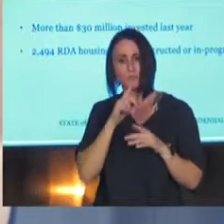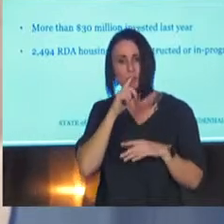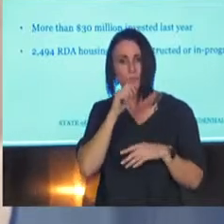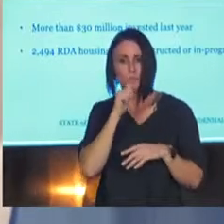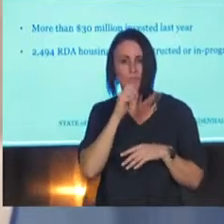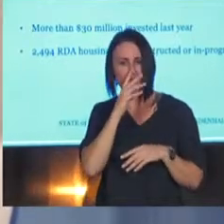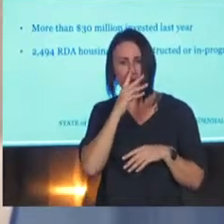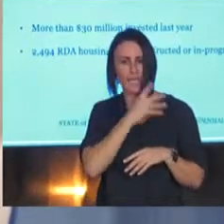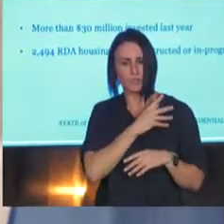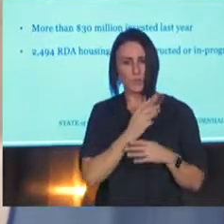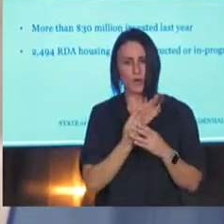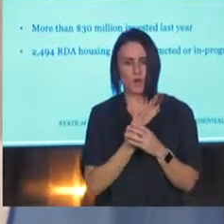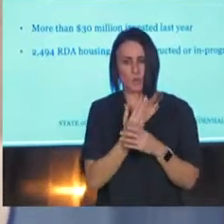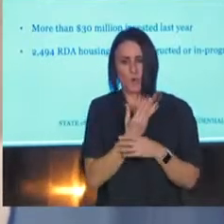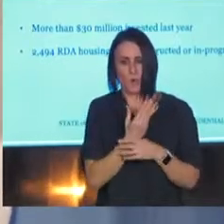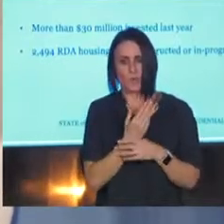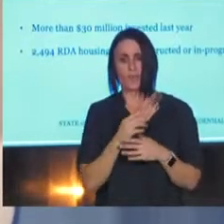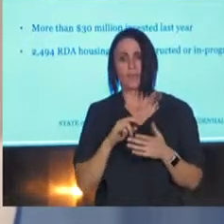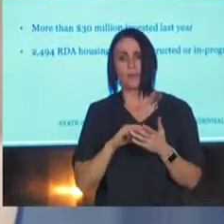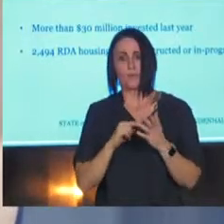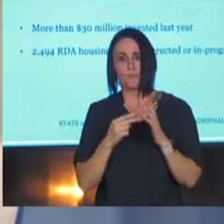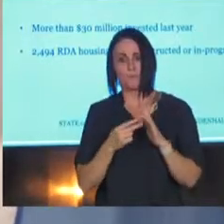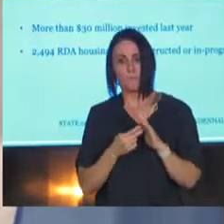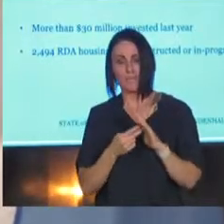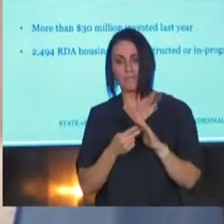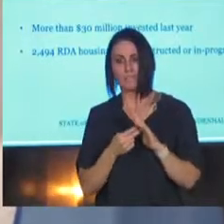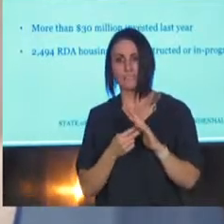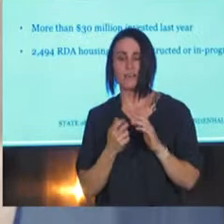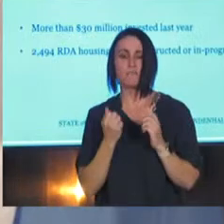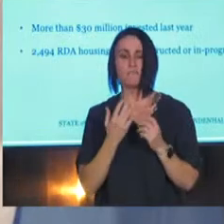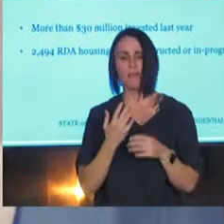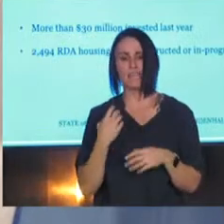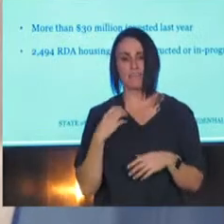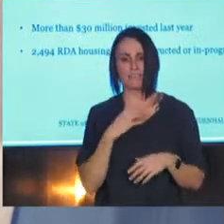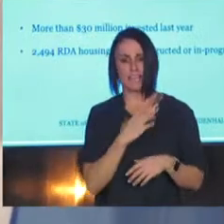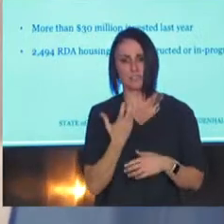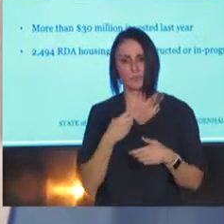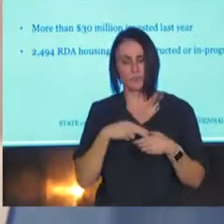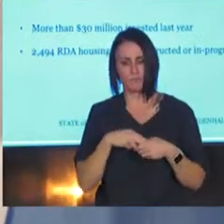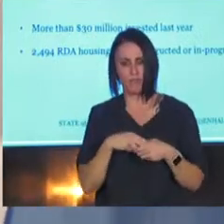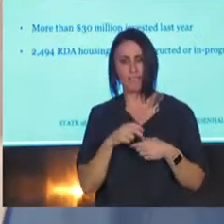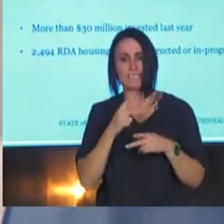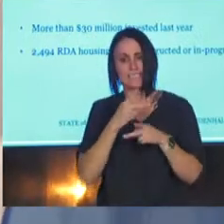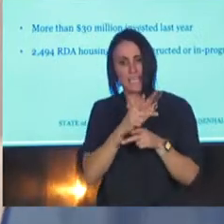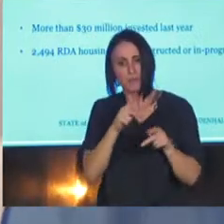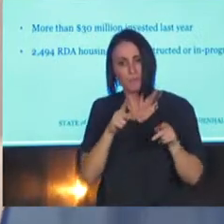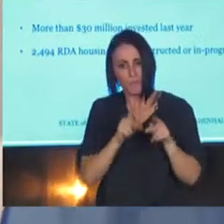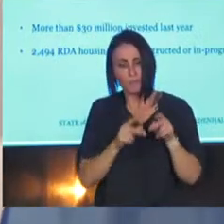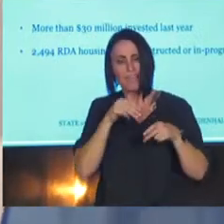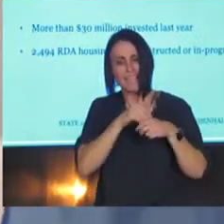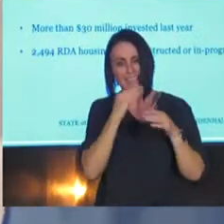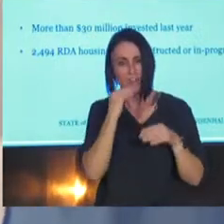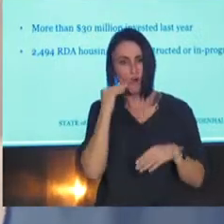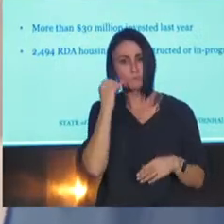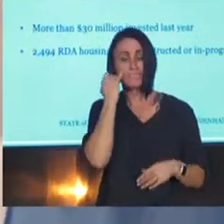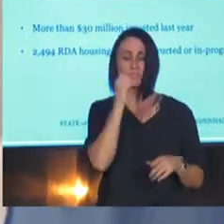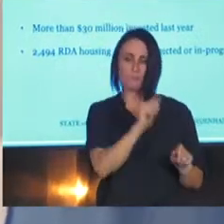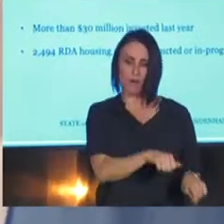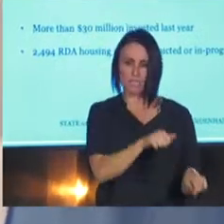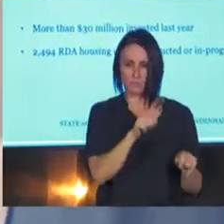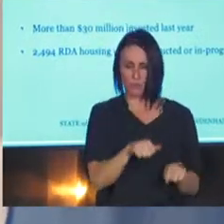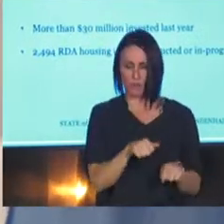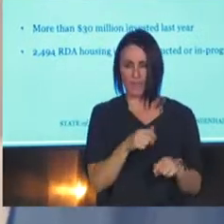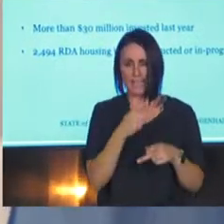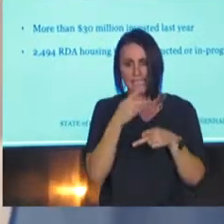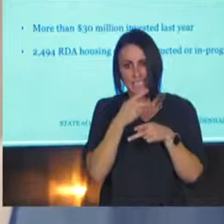yielded 21 recommendations, many of which I plan to bring to the Council this year to keep people in their homes whenever possible and to